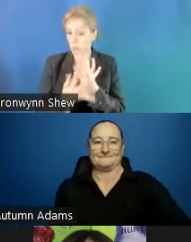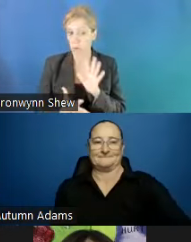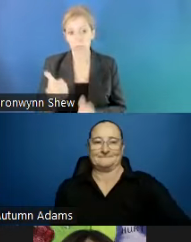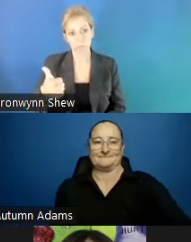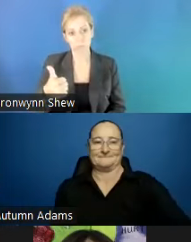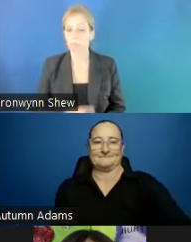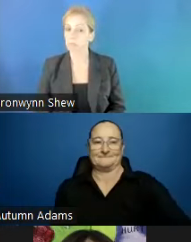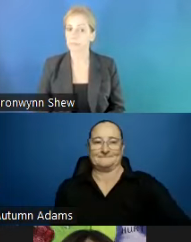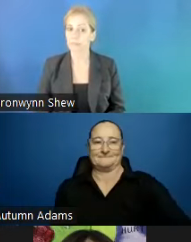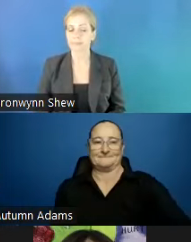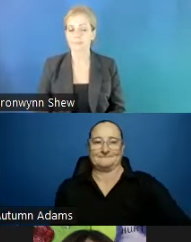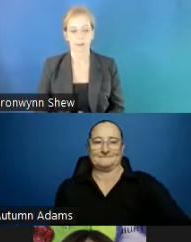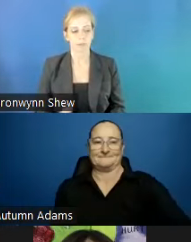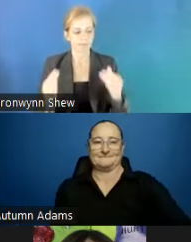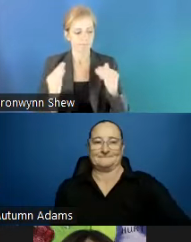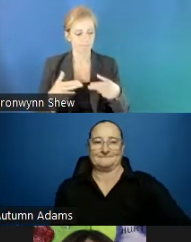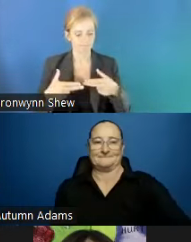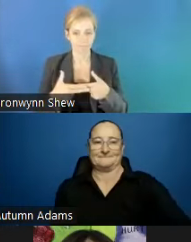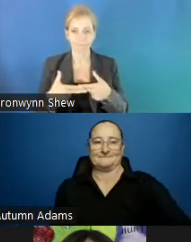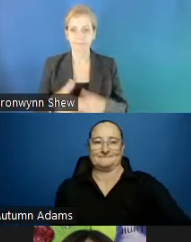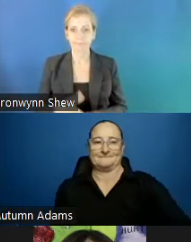Okay, let's go to the next slide.